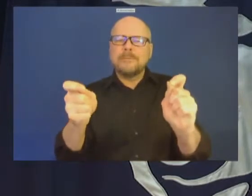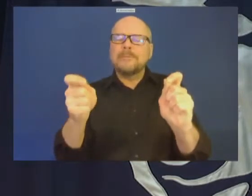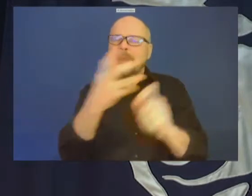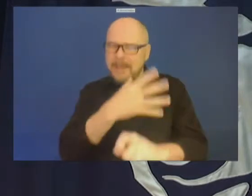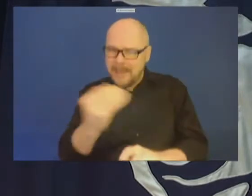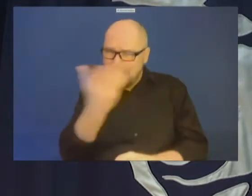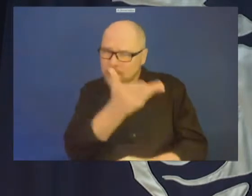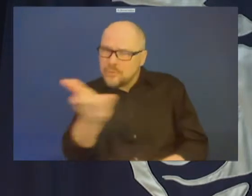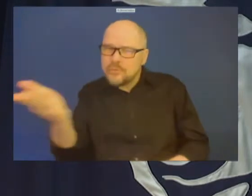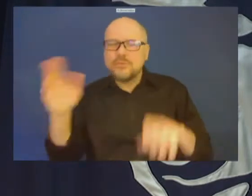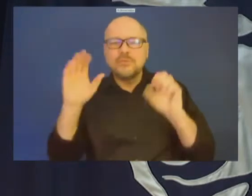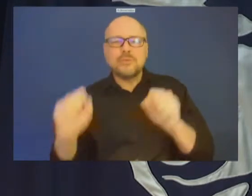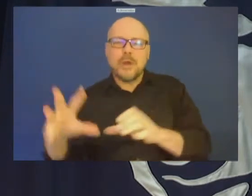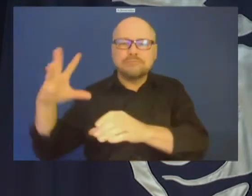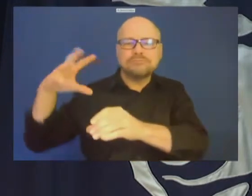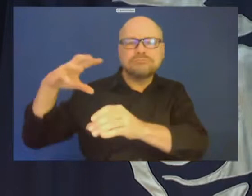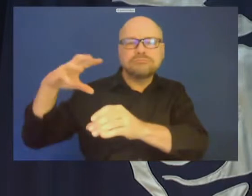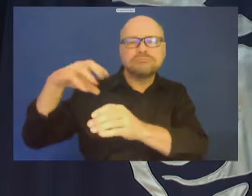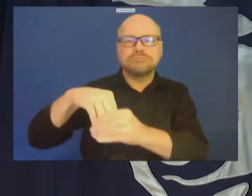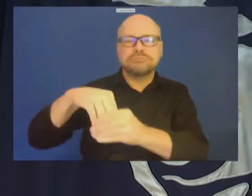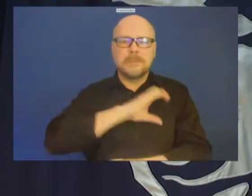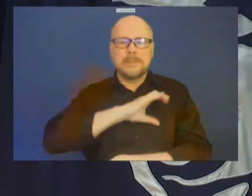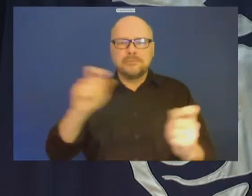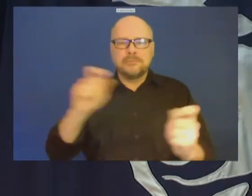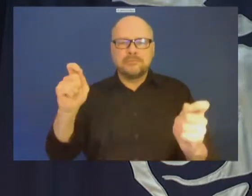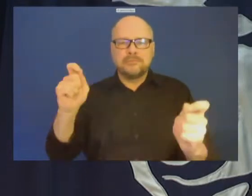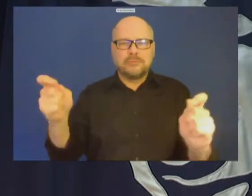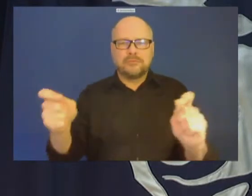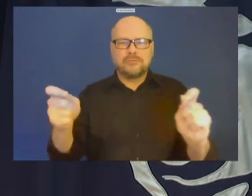as you begin your careers.